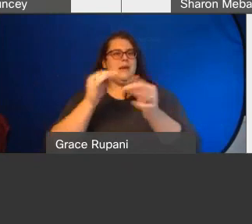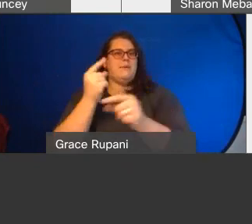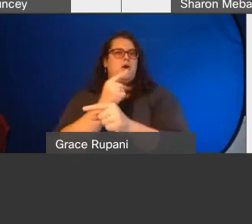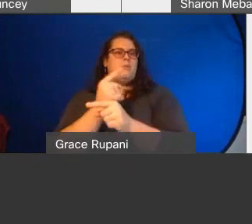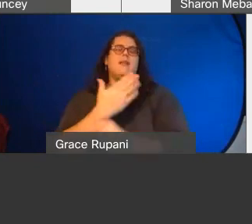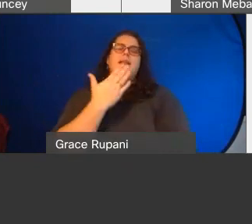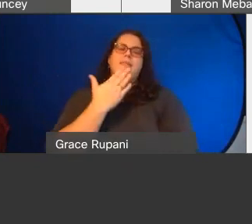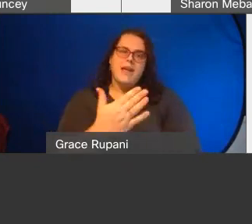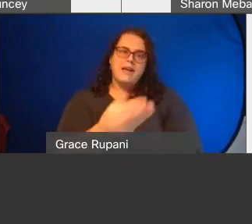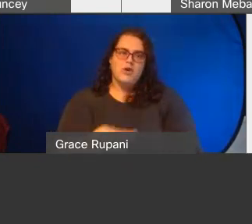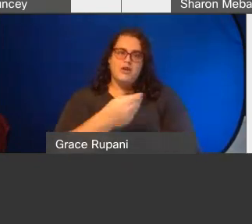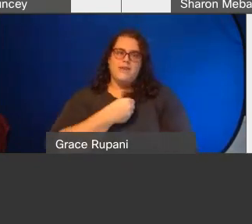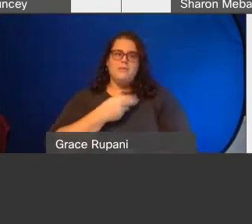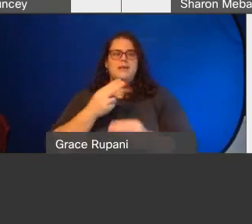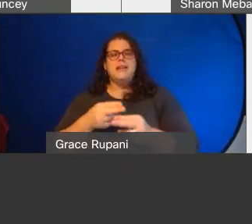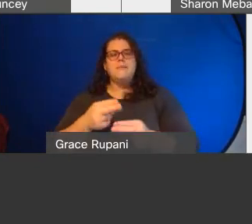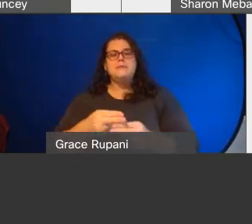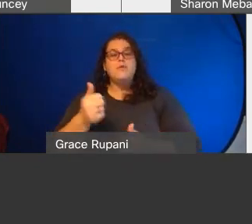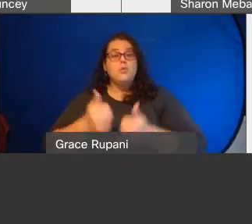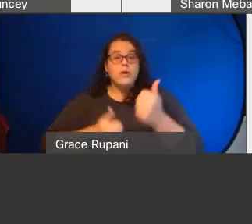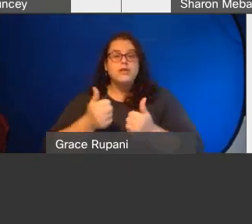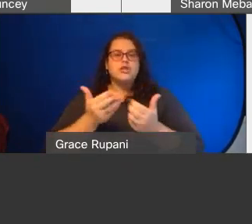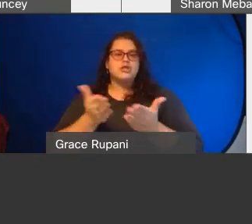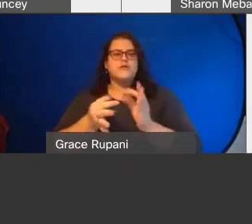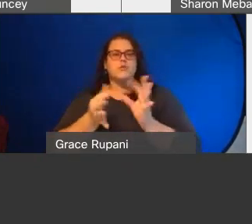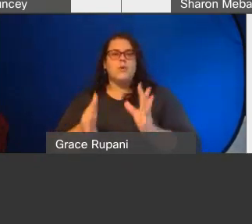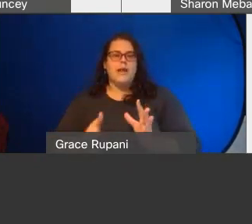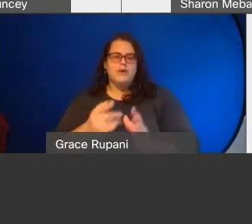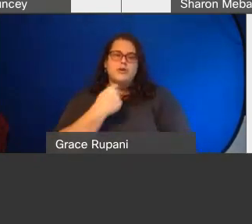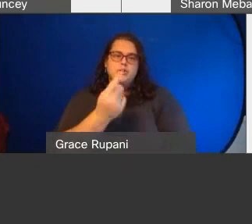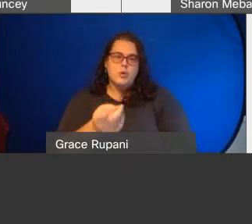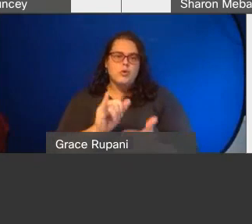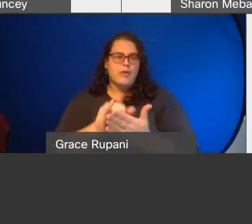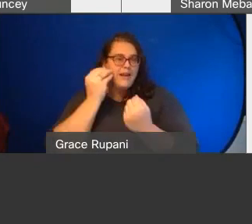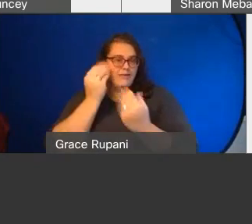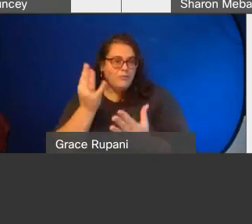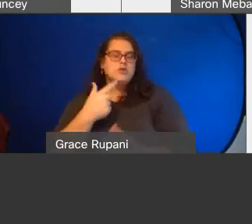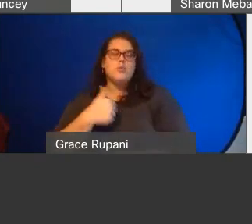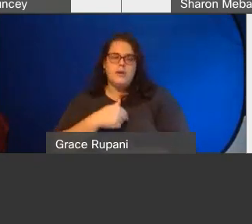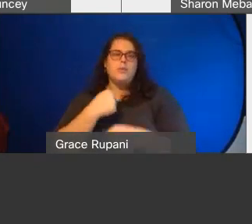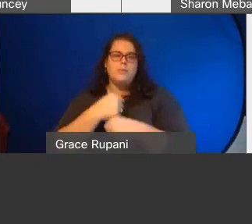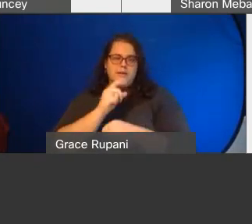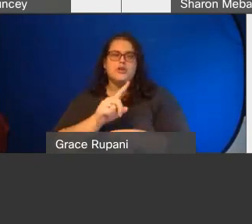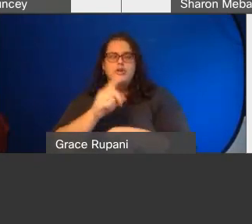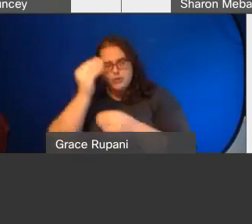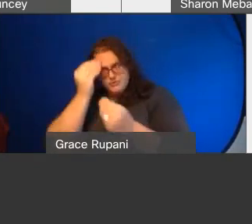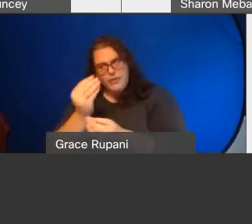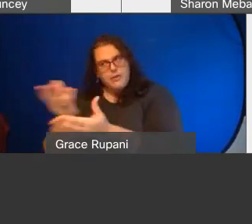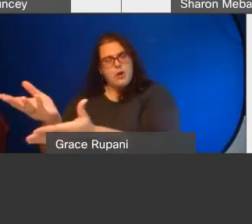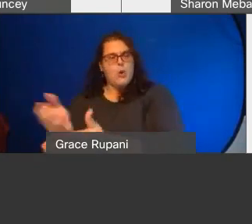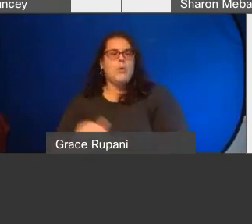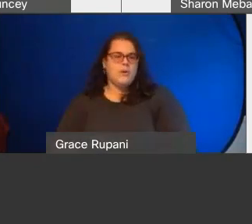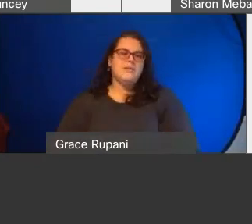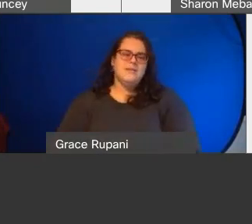service coordinators who, so we can work to enlighten them. Just to say, there's been a lot